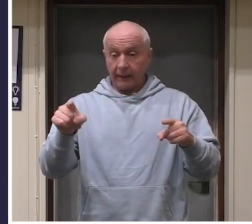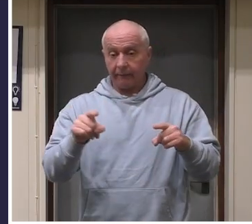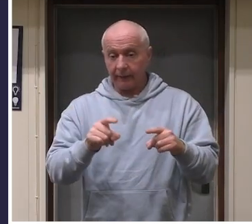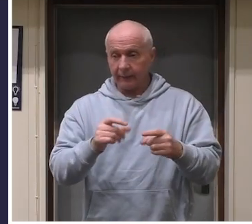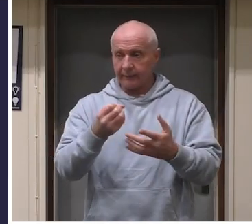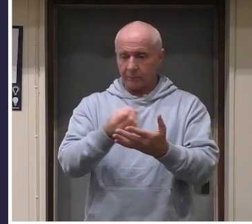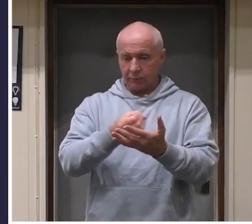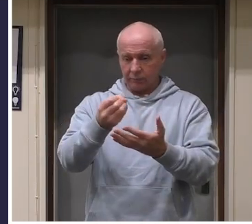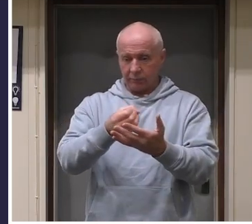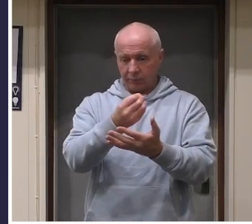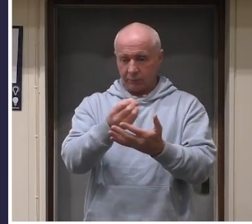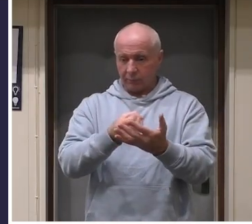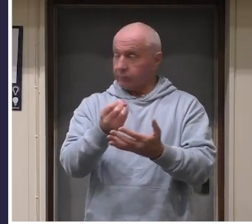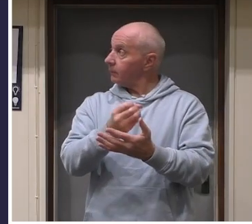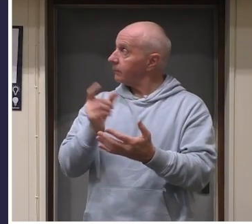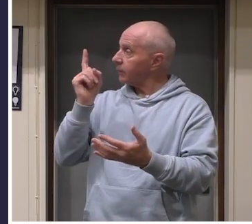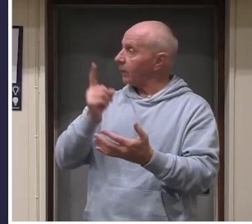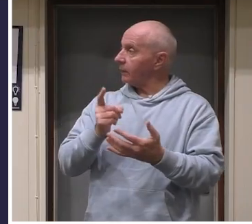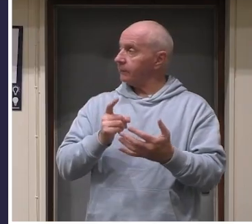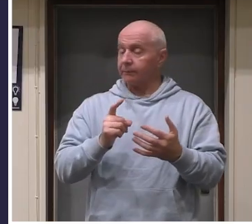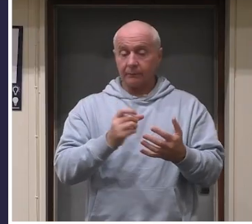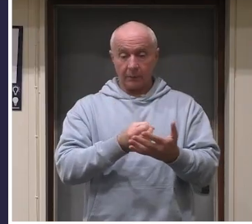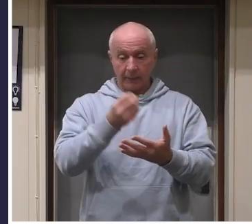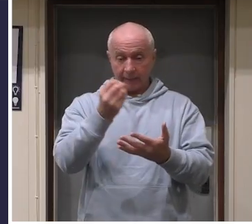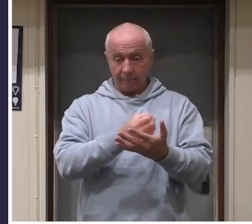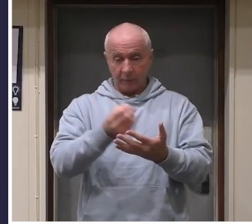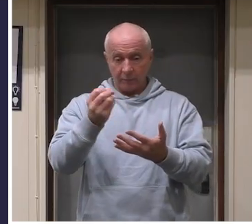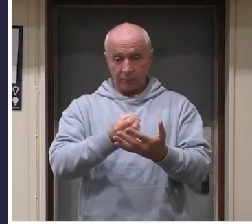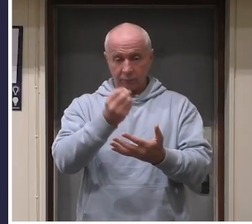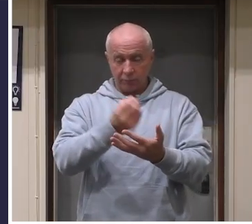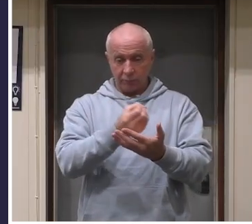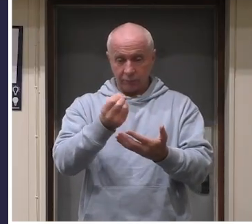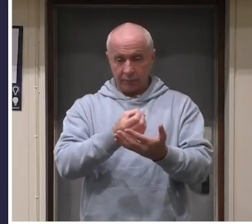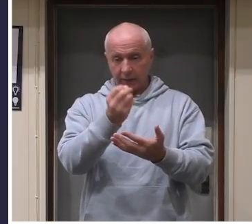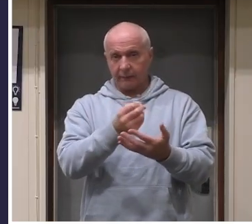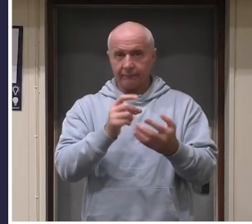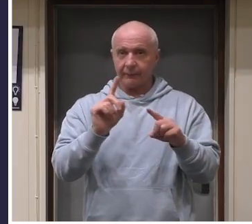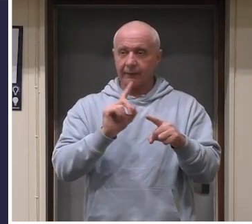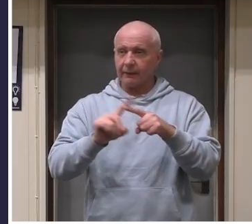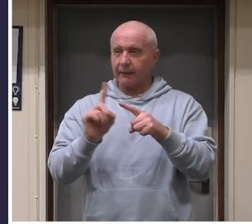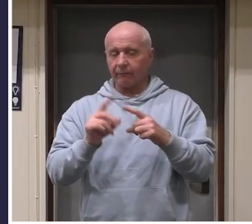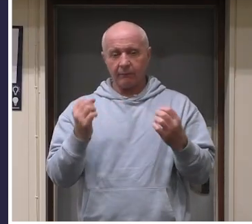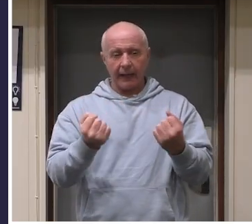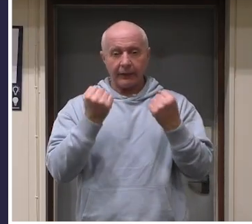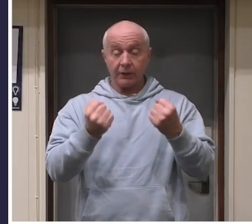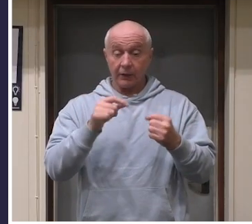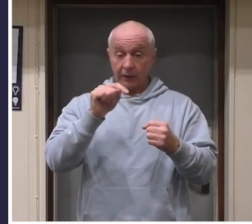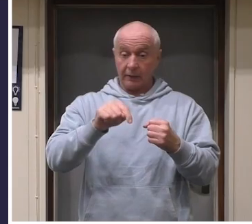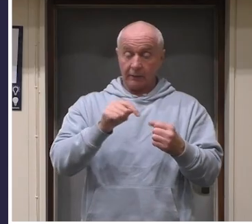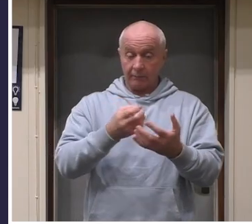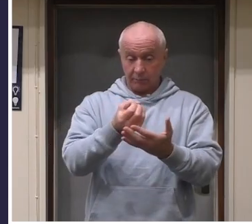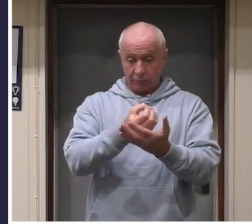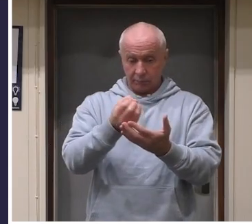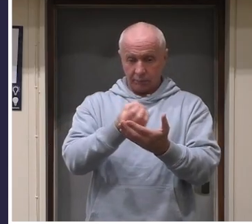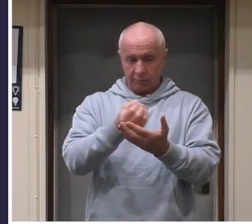harmonic oscillation, so it has these energy levels, and the particle is going back and forth, and there's all sorts of energies that are allowed by this harmonic oscillator.